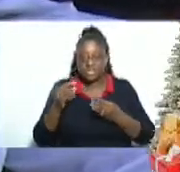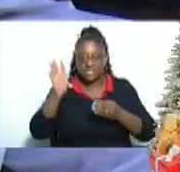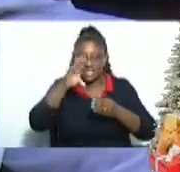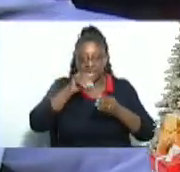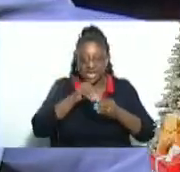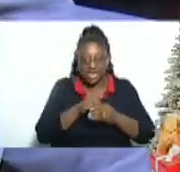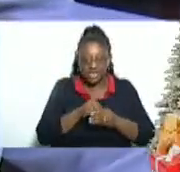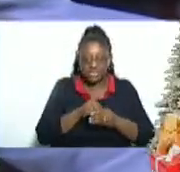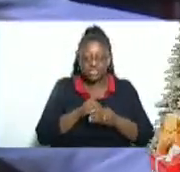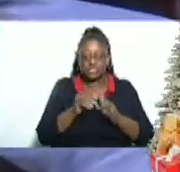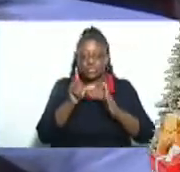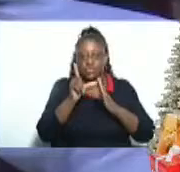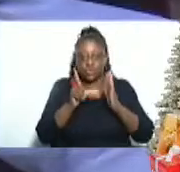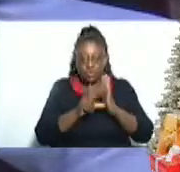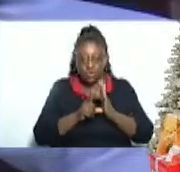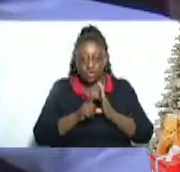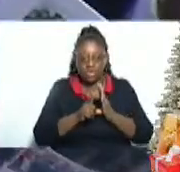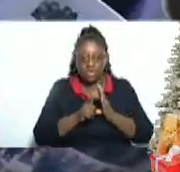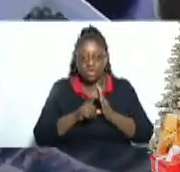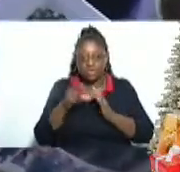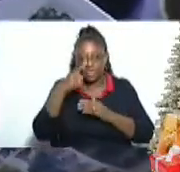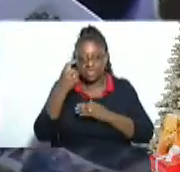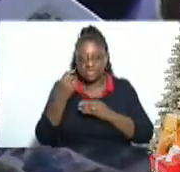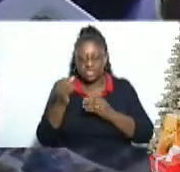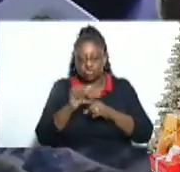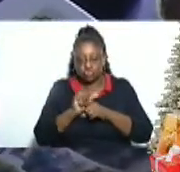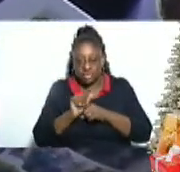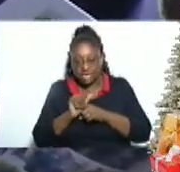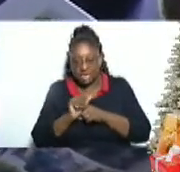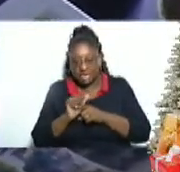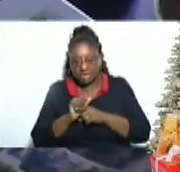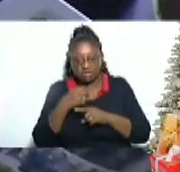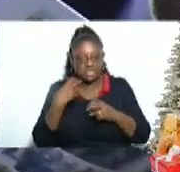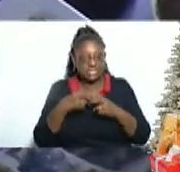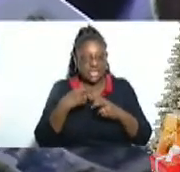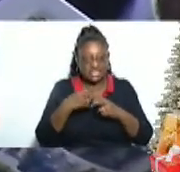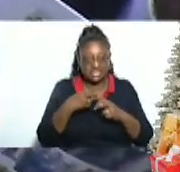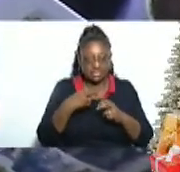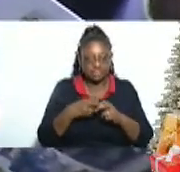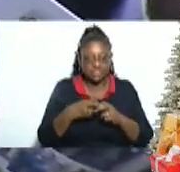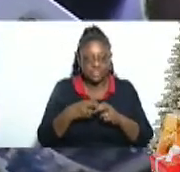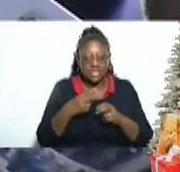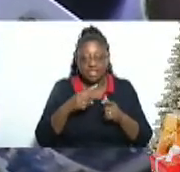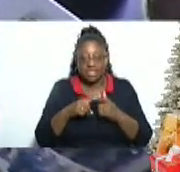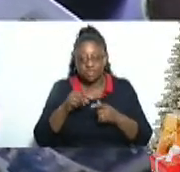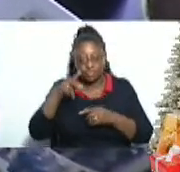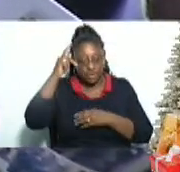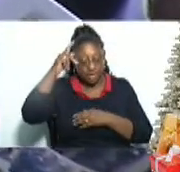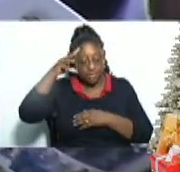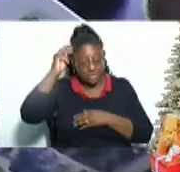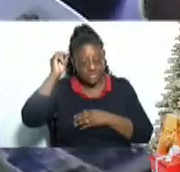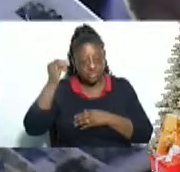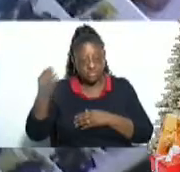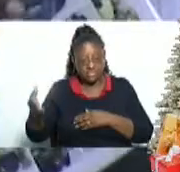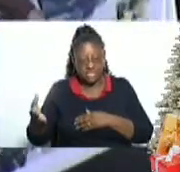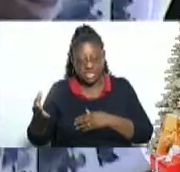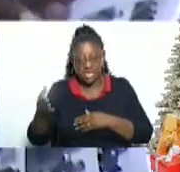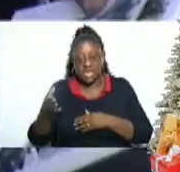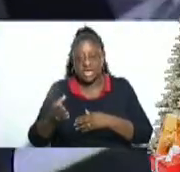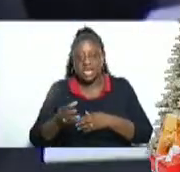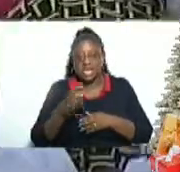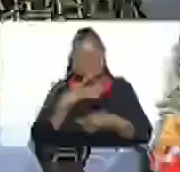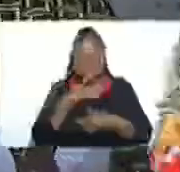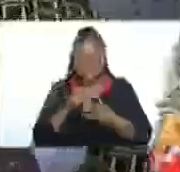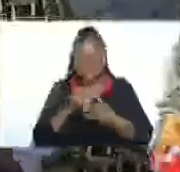the law enforcement agency after several months of intense training. Applauding the new recruits, Prime Minister the Honorable Philip Davis reaffirmed